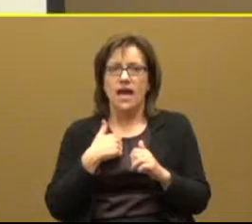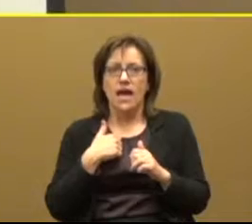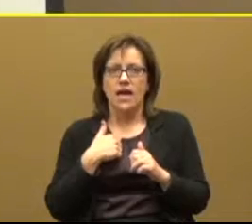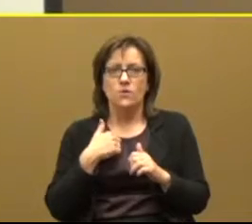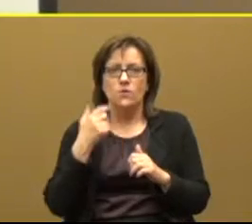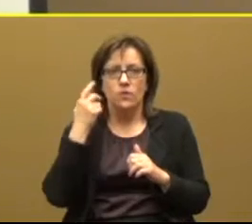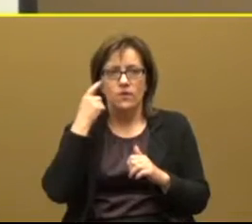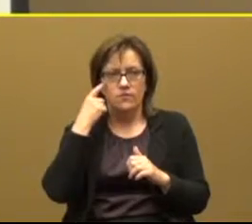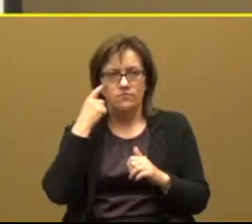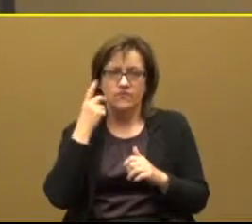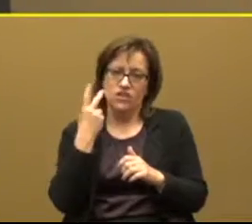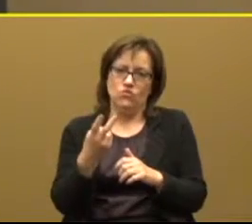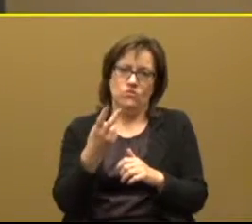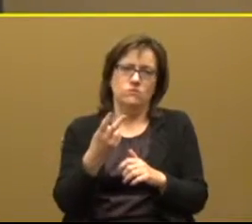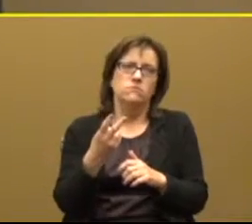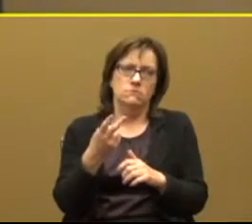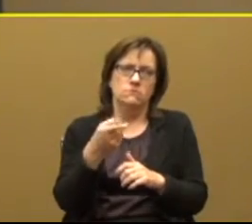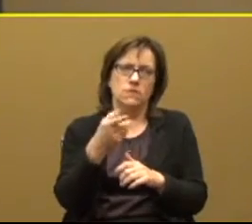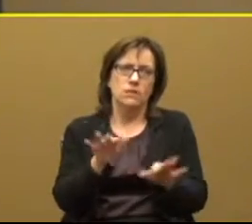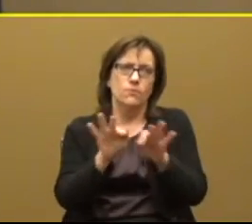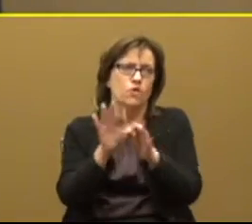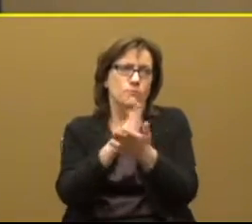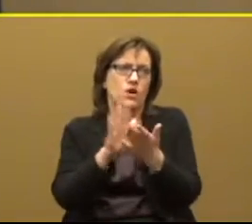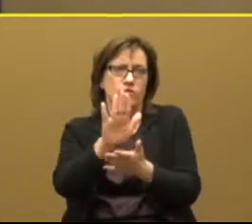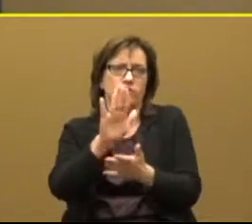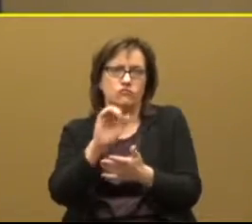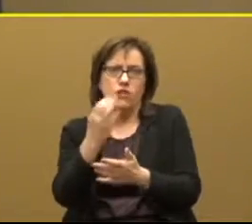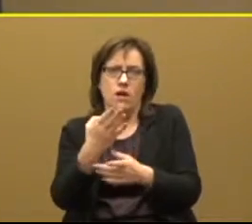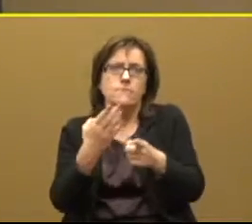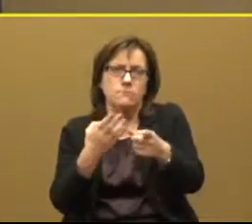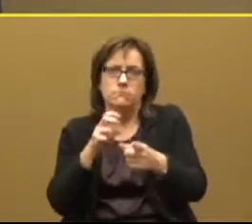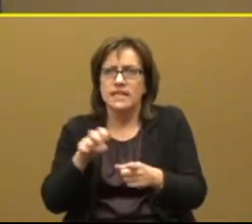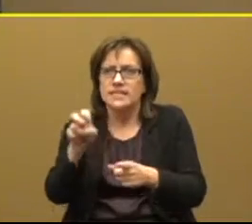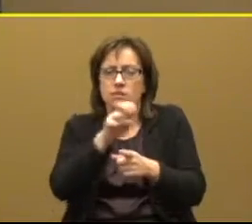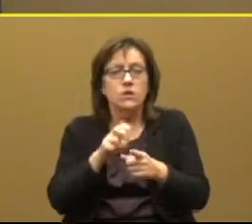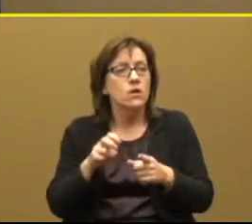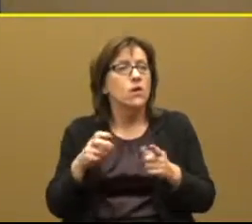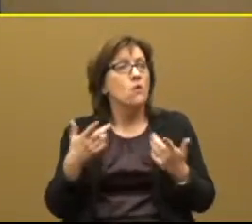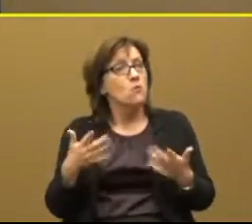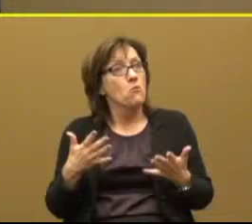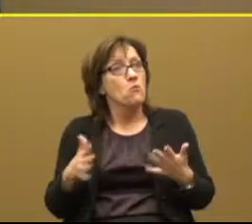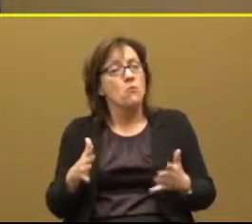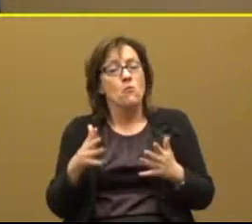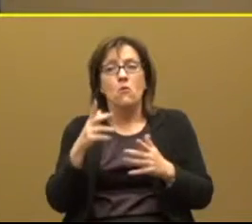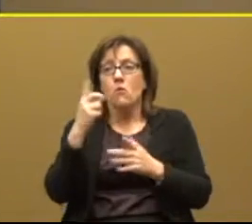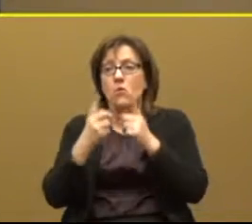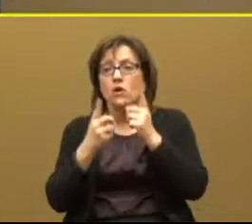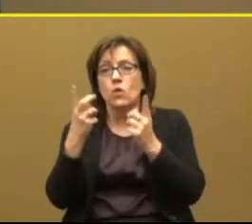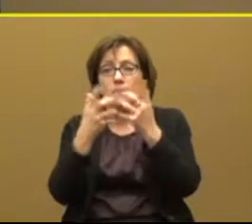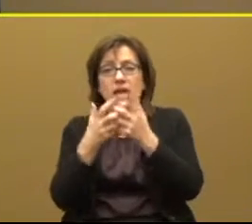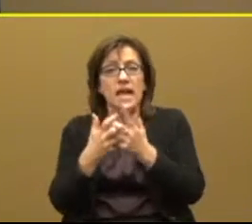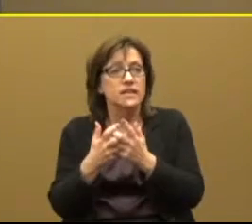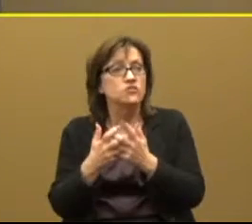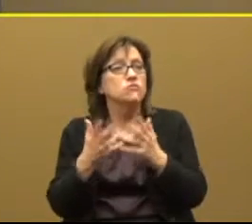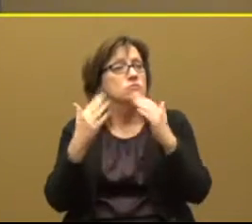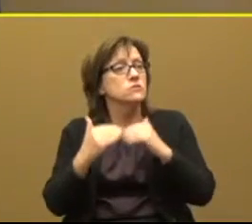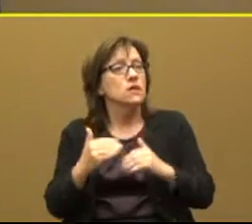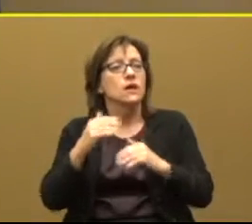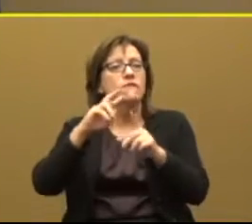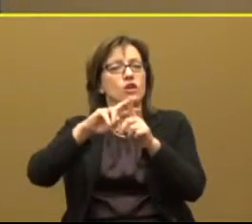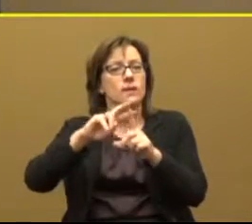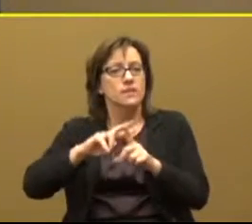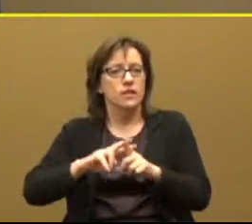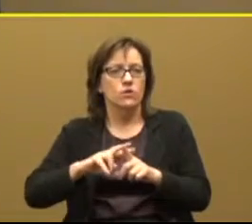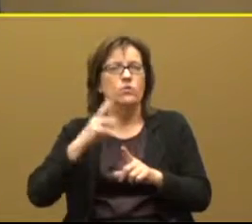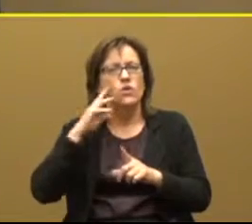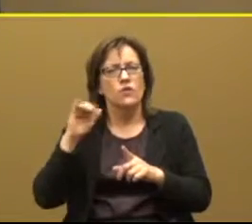important itinerant role. So hey, you know what? They've already done one-to-one matching, so let's move on to vocabulary. We know that that's